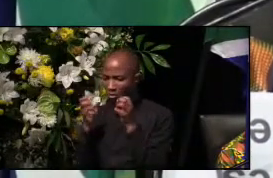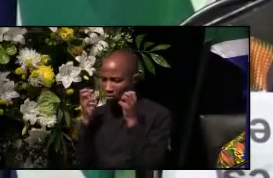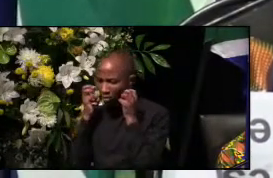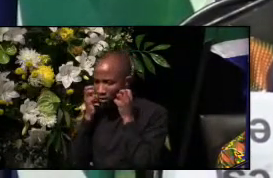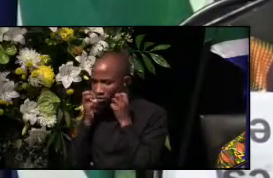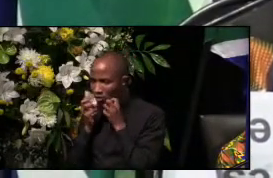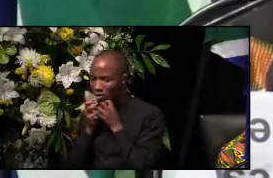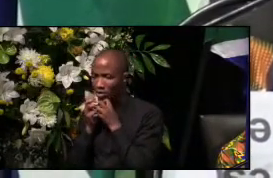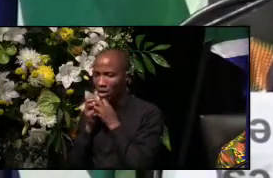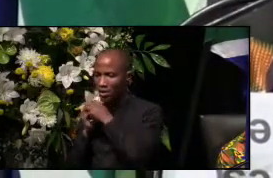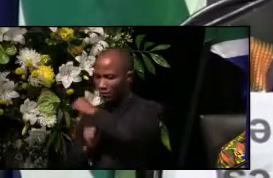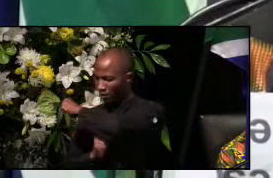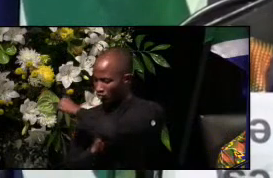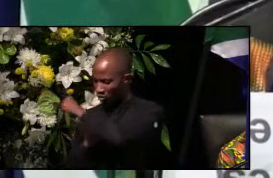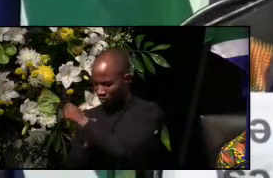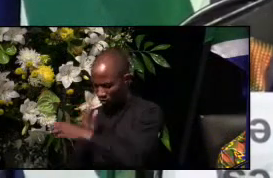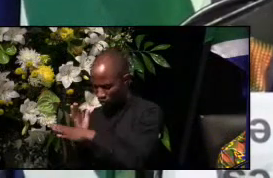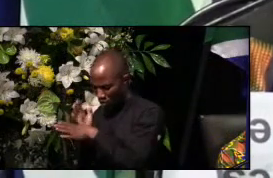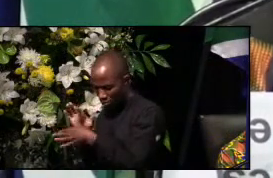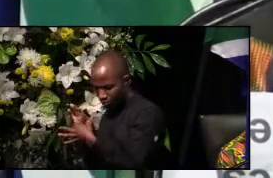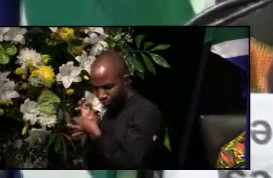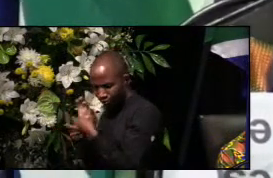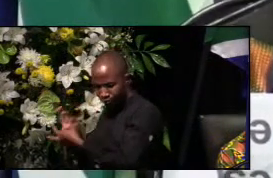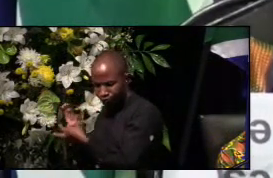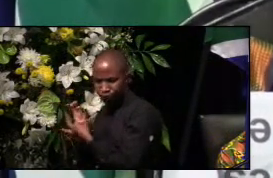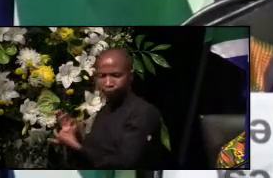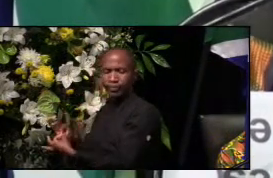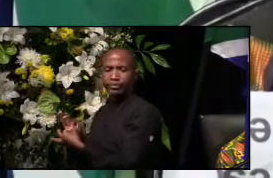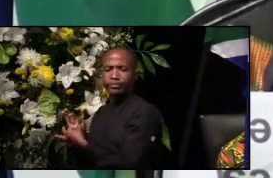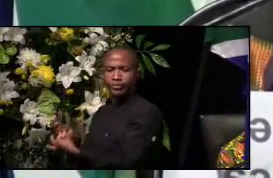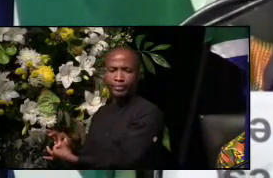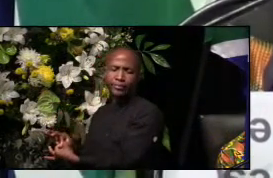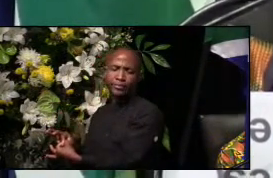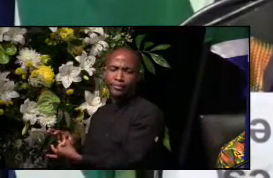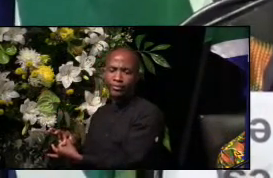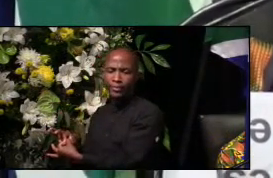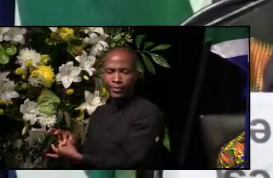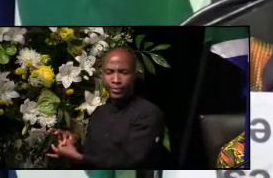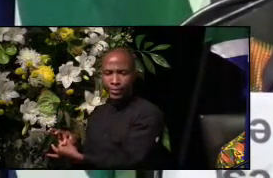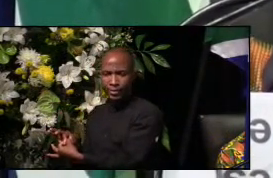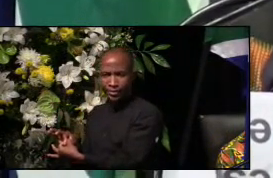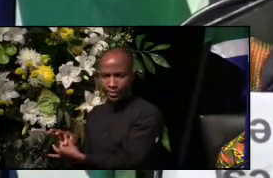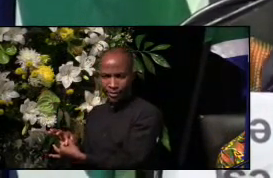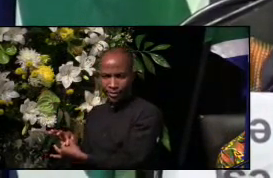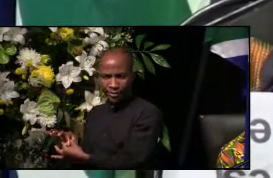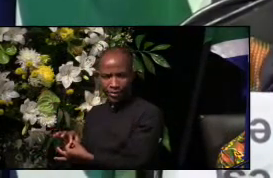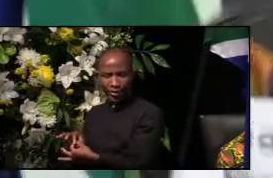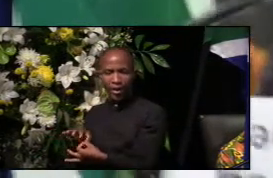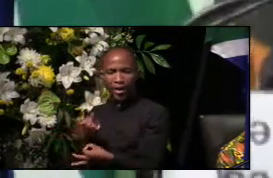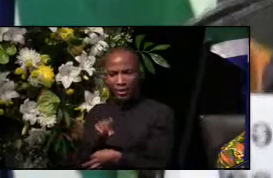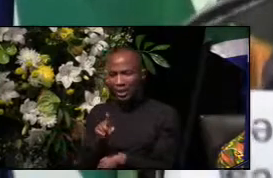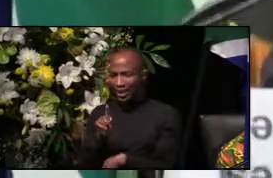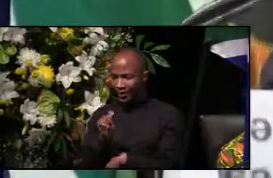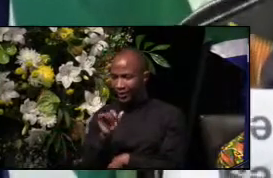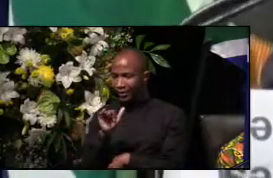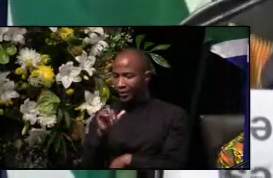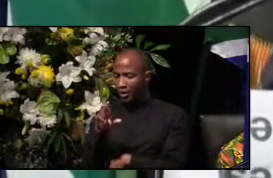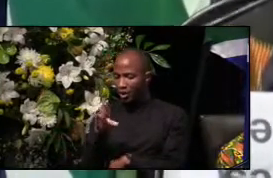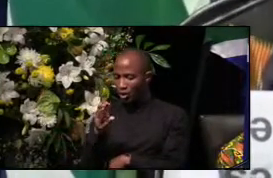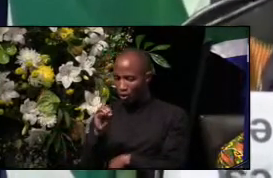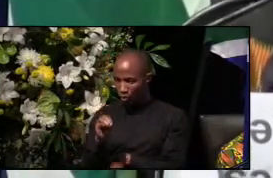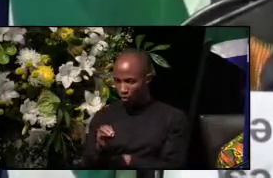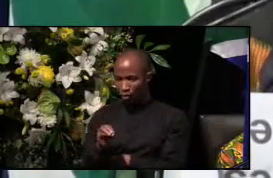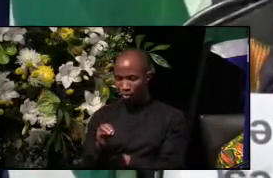katani Foundation we work very closely with the uncomputative foundation